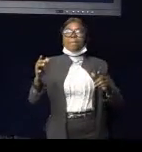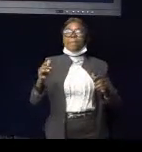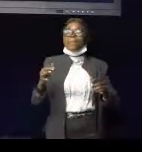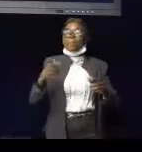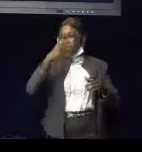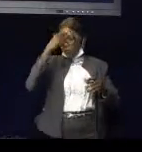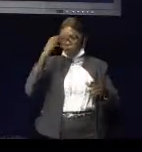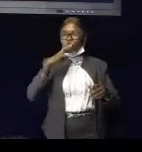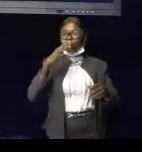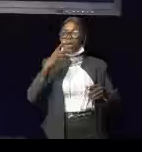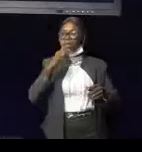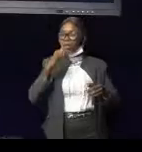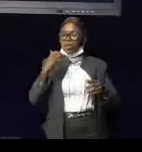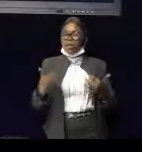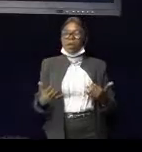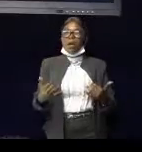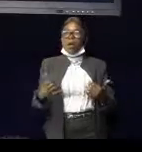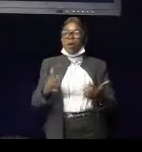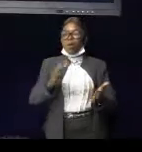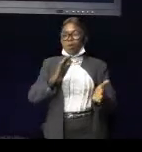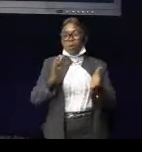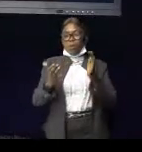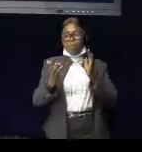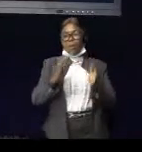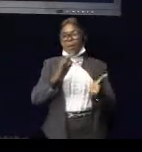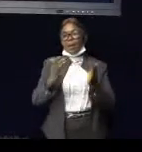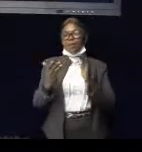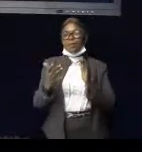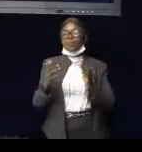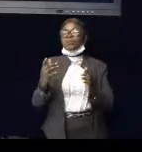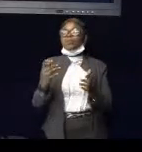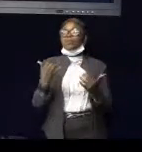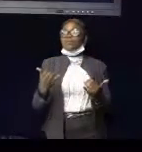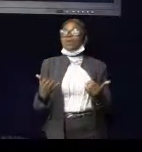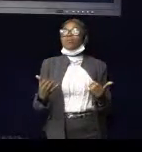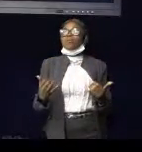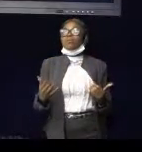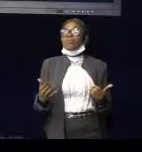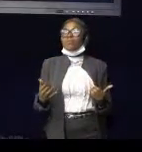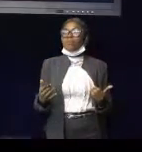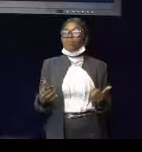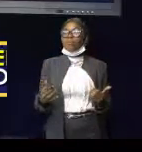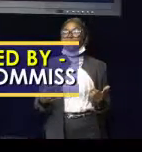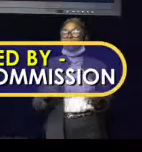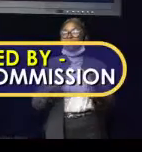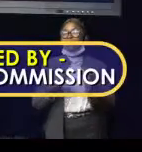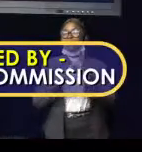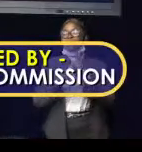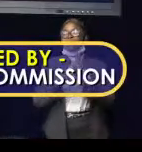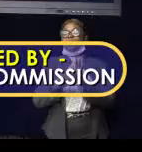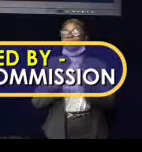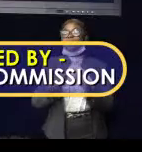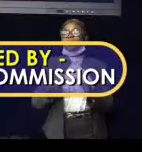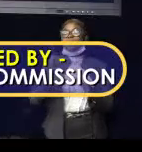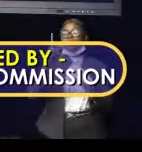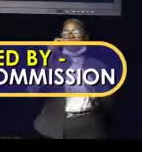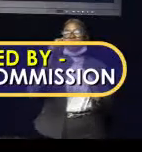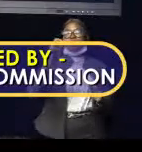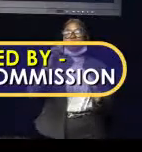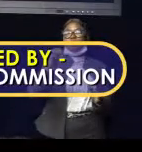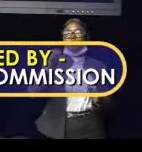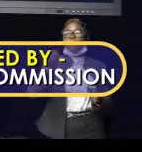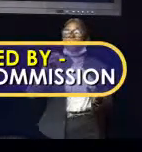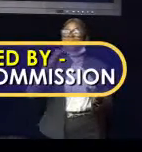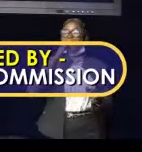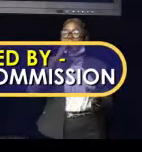now comparing. We are at the comparative stage now. Look at this example. Tom is